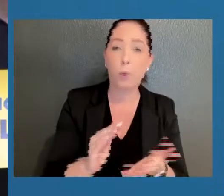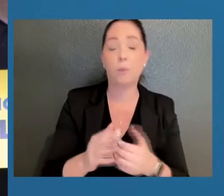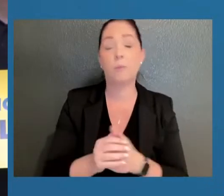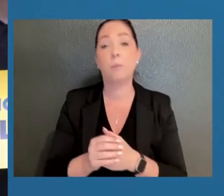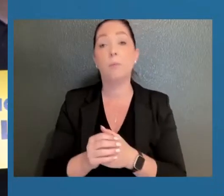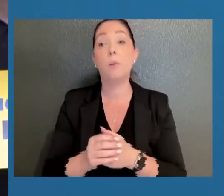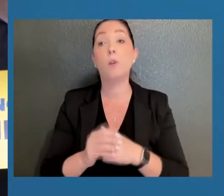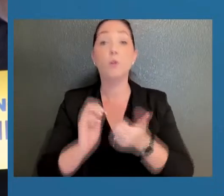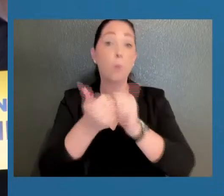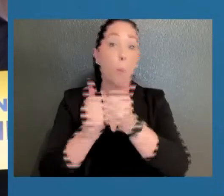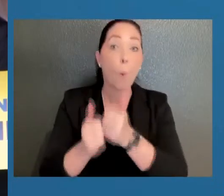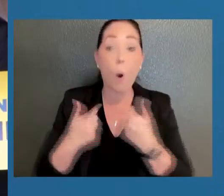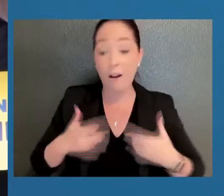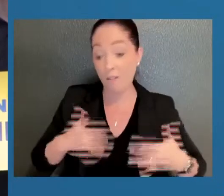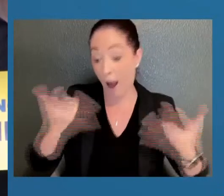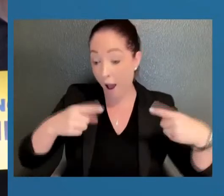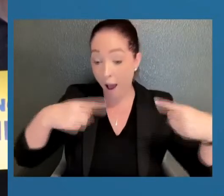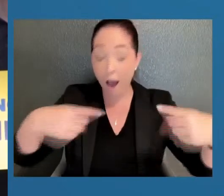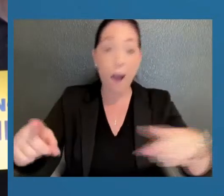events.